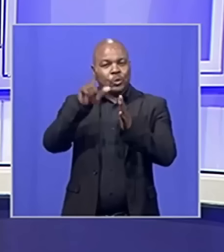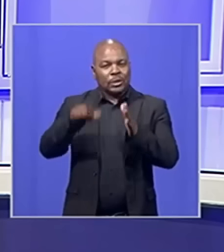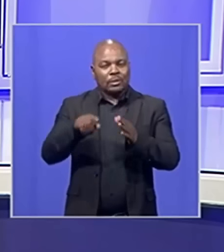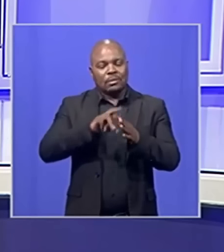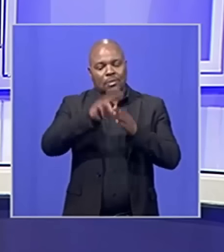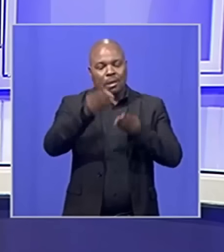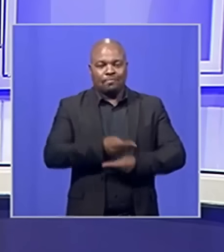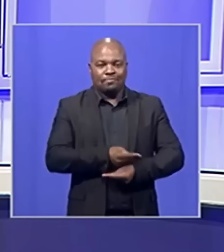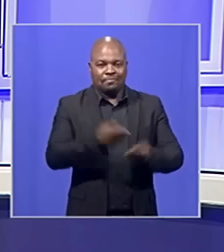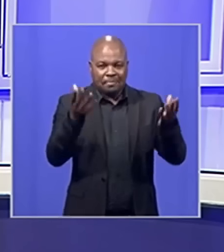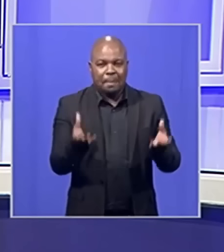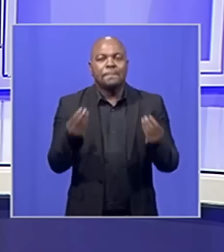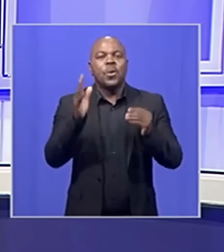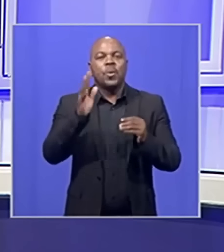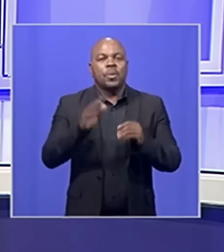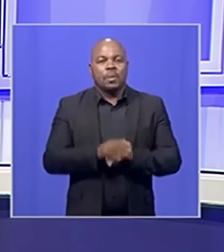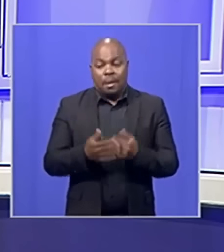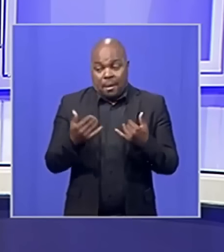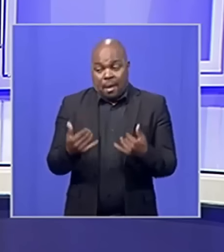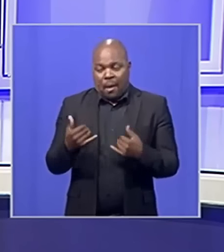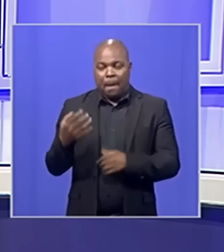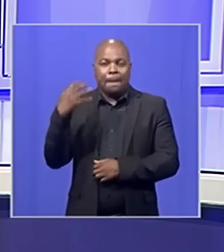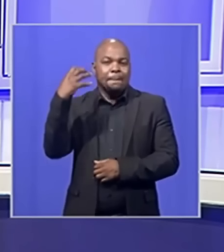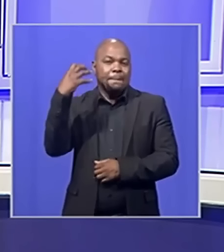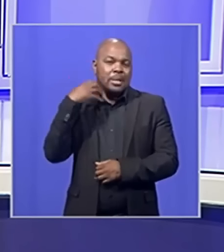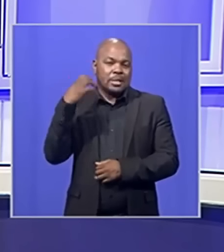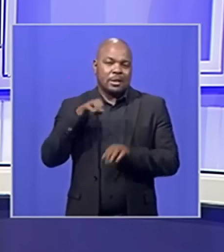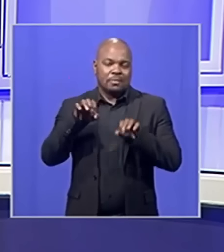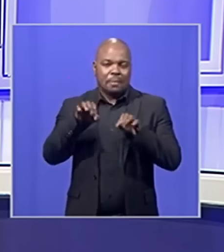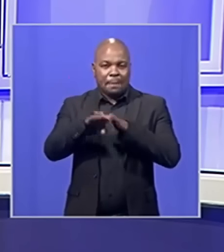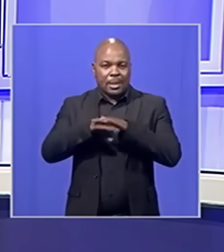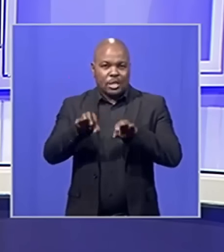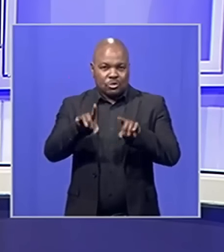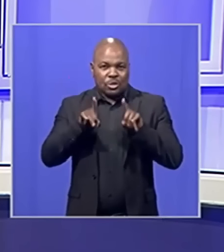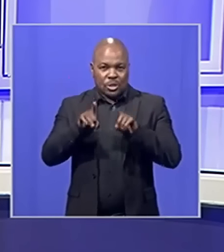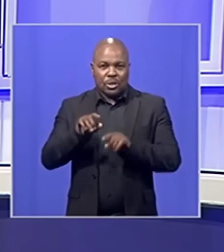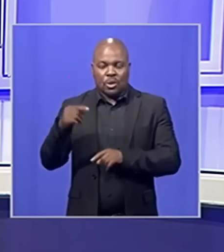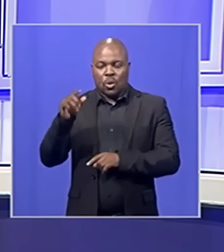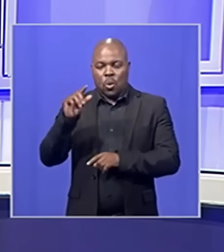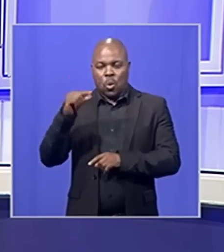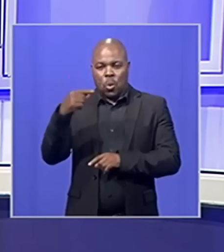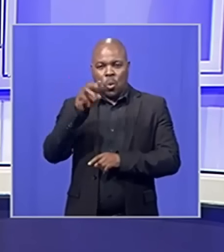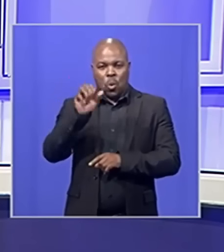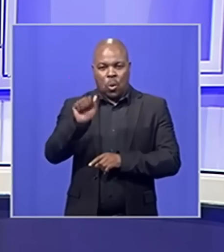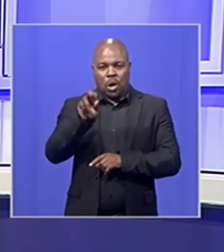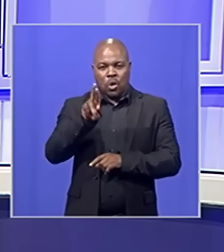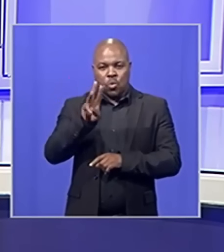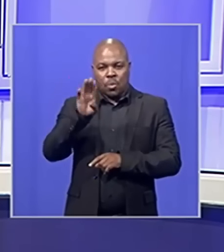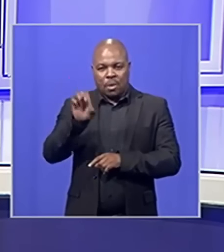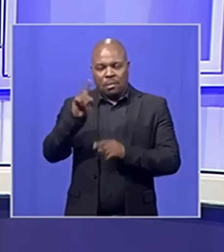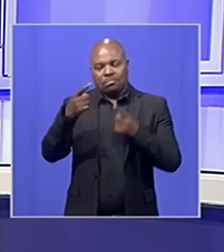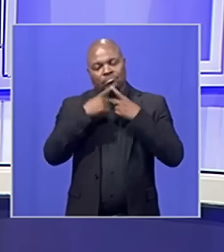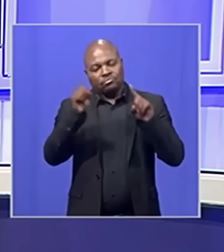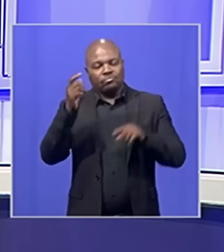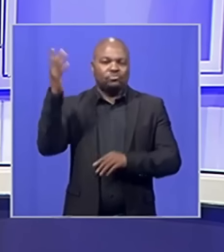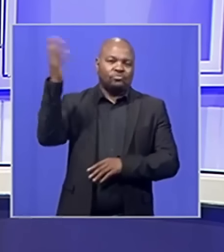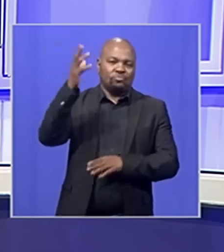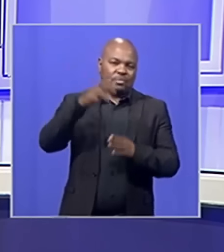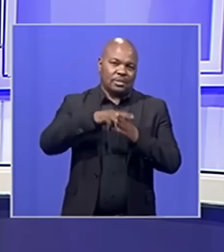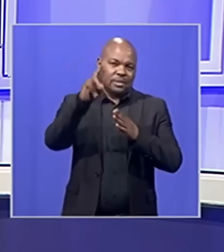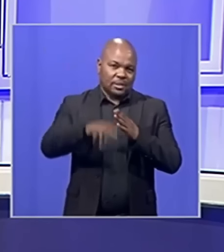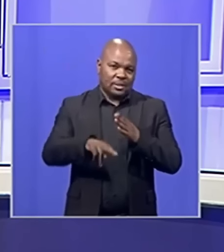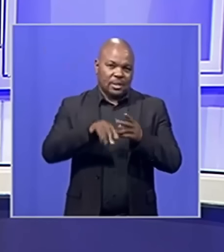bona gomme ga bjalo tona ya thuto ya motheo Sevio Kagube o sefaleng o tsebagaditše dipoelo le dipalopalo tša dipoelo tšeo